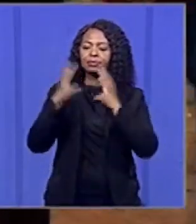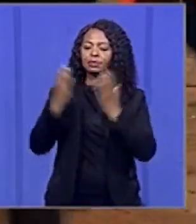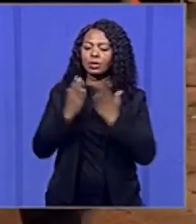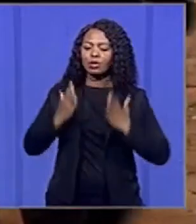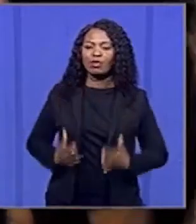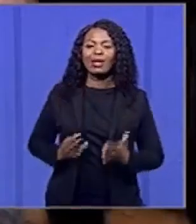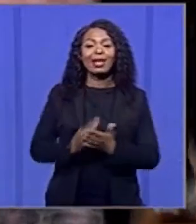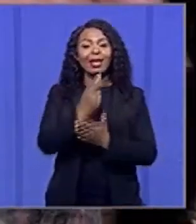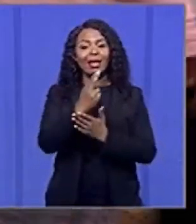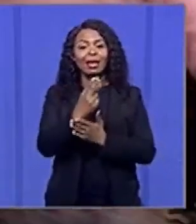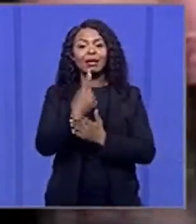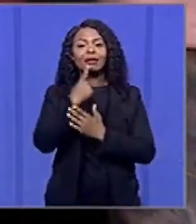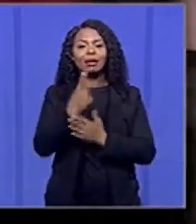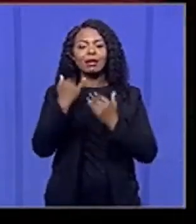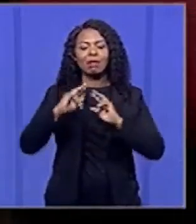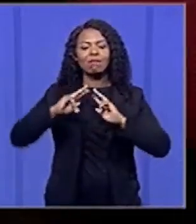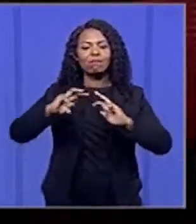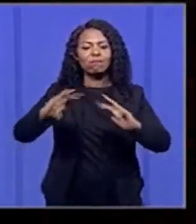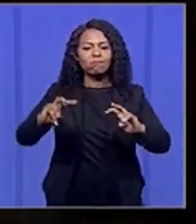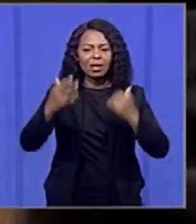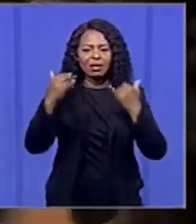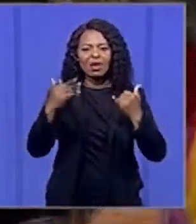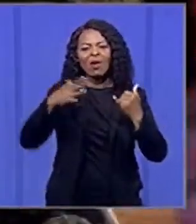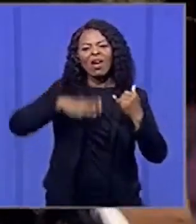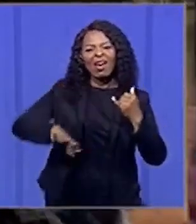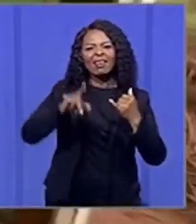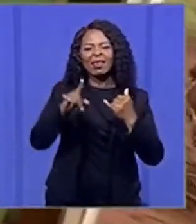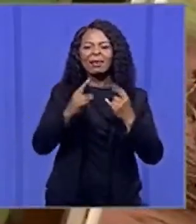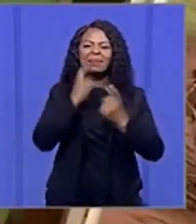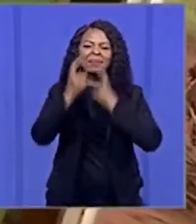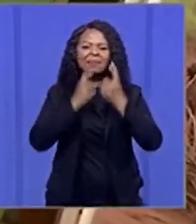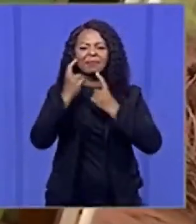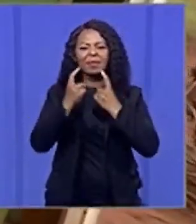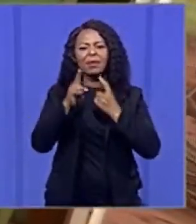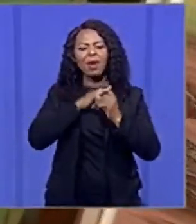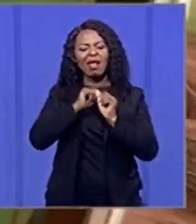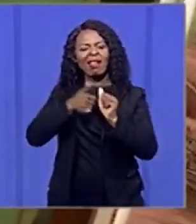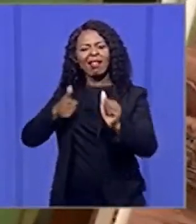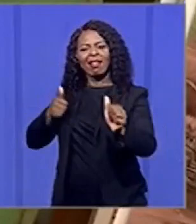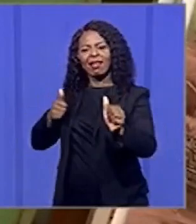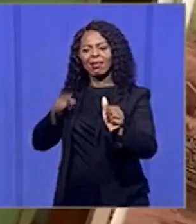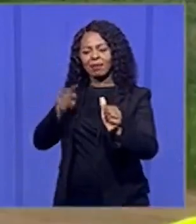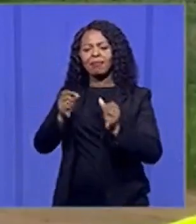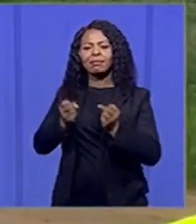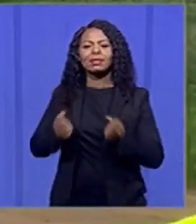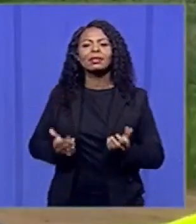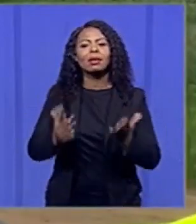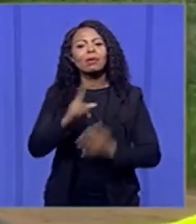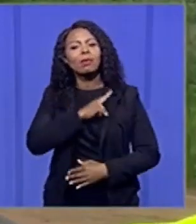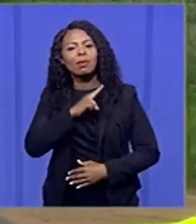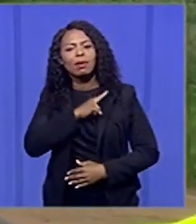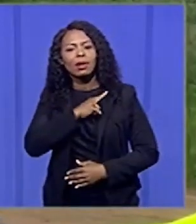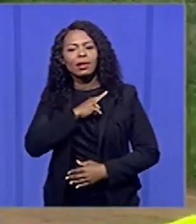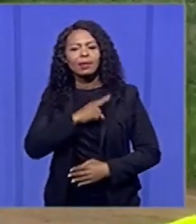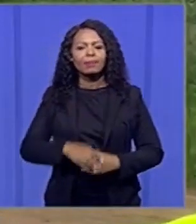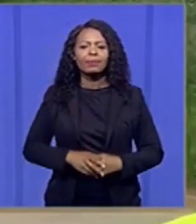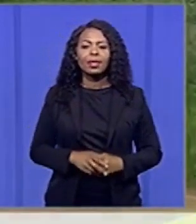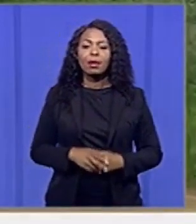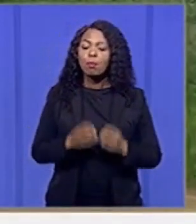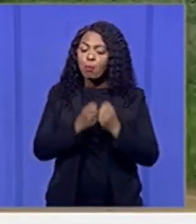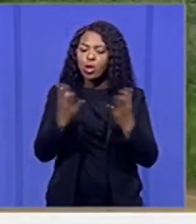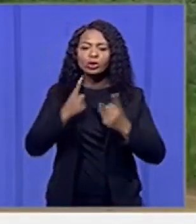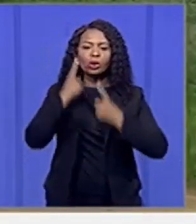setho ya re e santse e batlisisa dingongorego mabapi le tshalelo morago mo tlamelong ya tirelo. We have received quite a lot of complaints